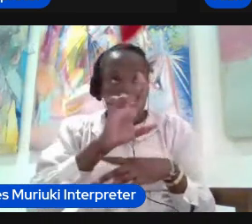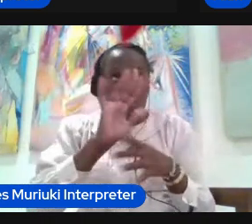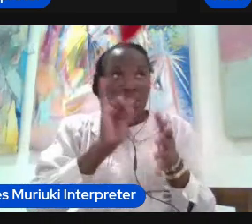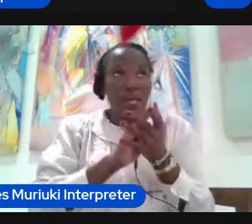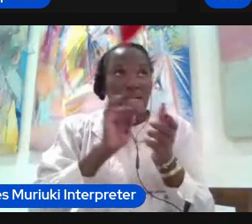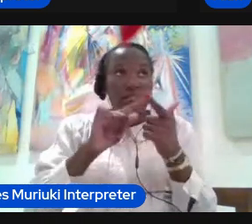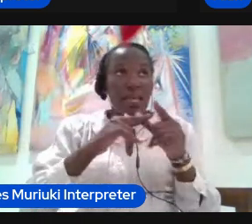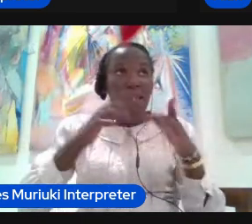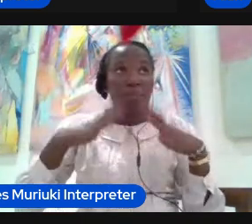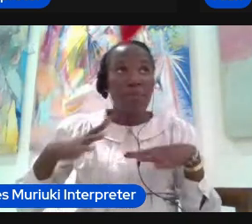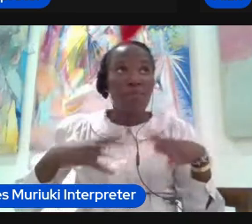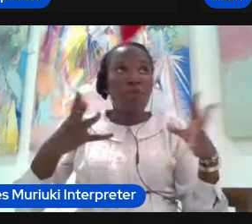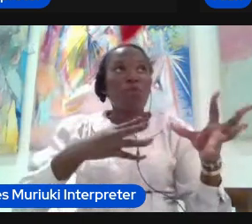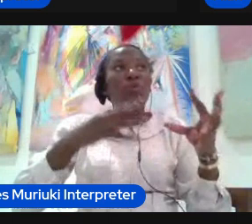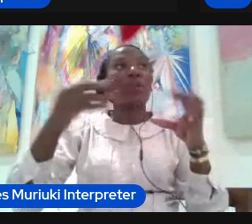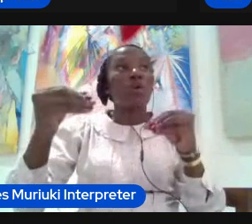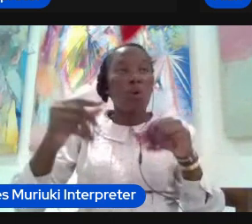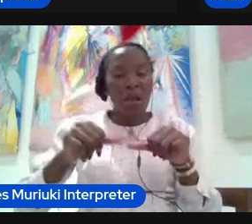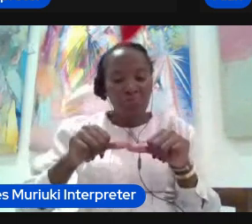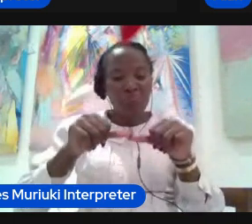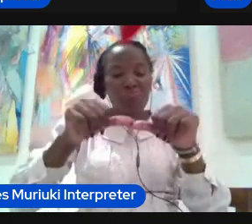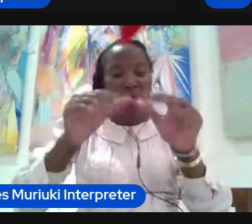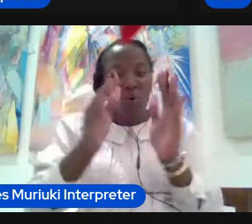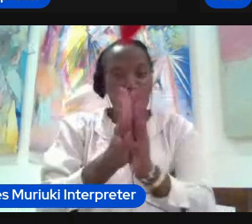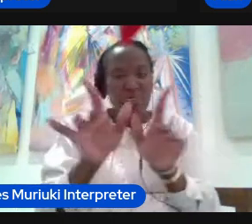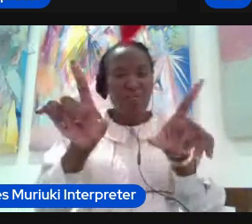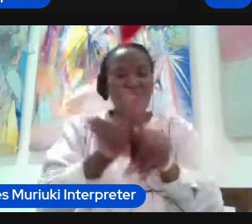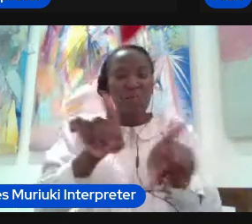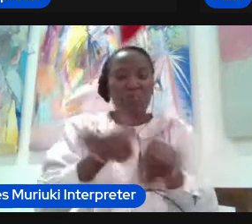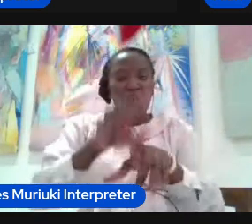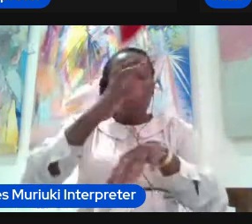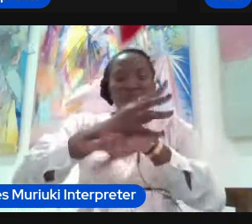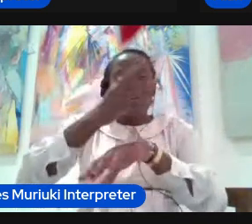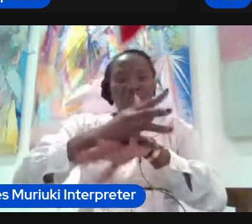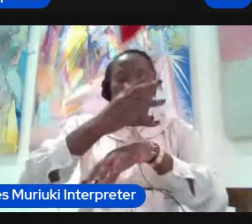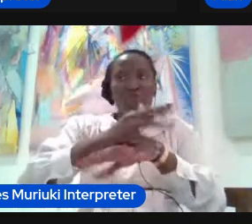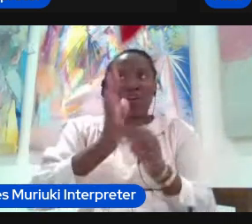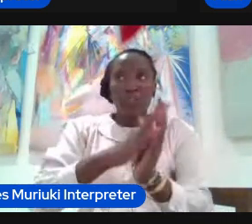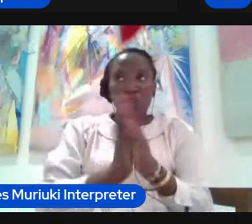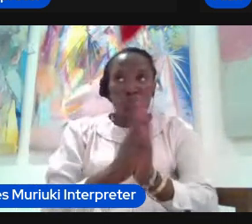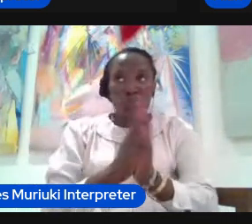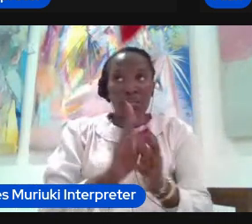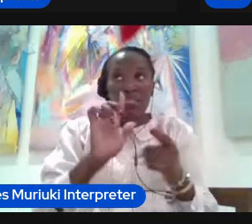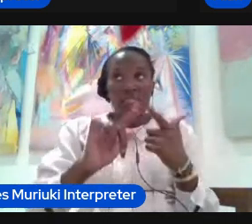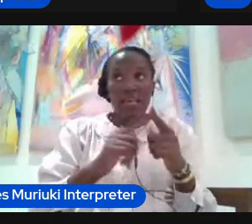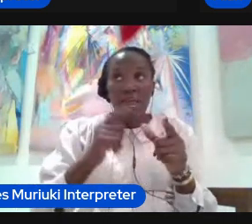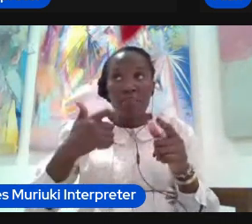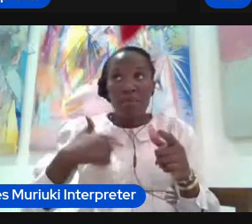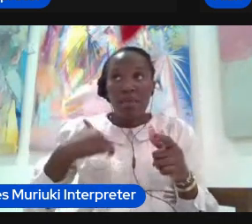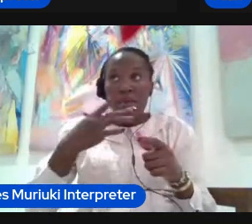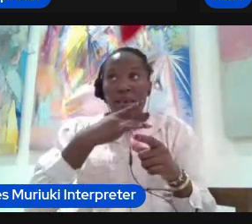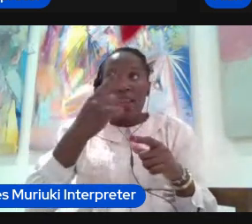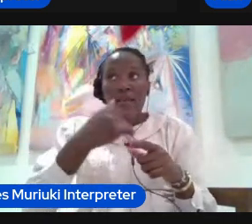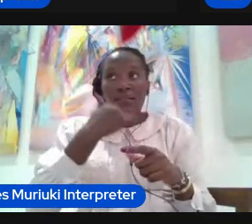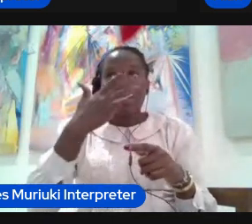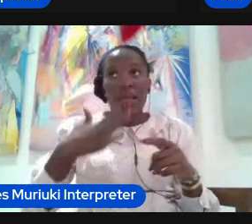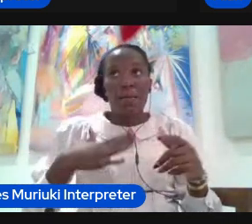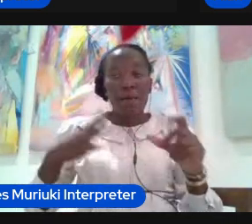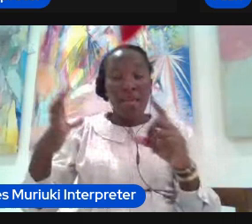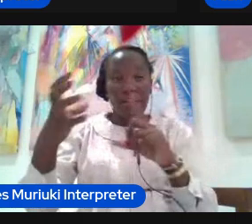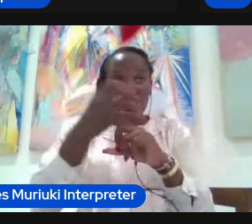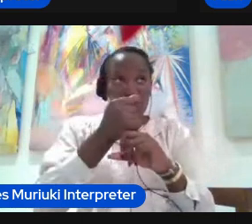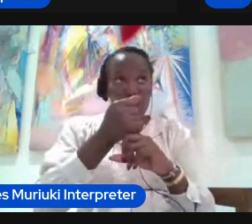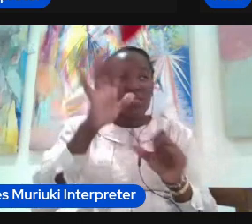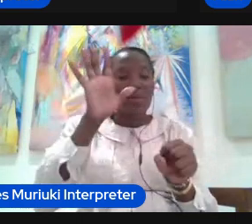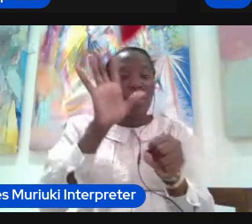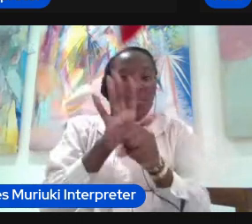be going on like having those several myths. Another thing I would say is I highlight my achievements most of the times. So